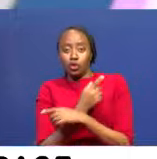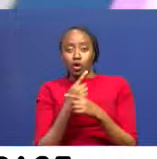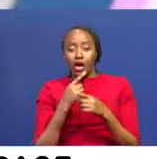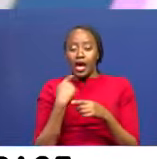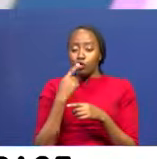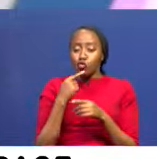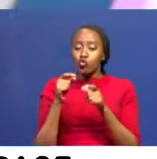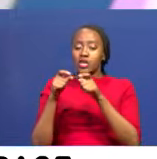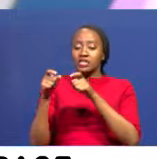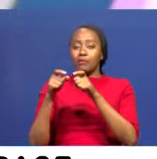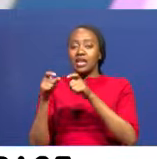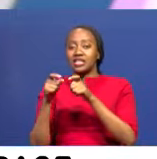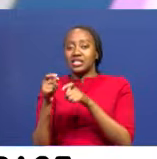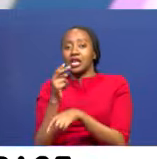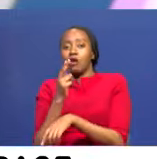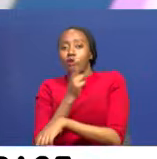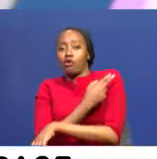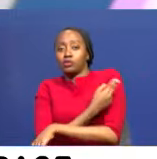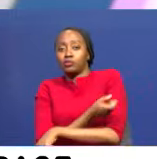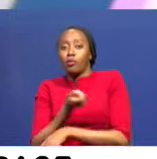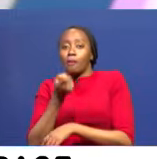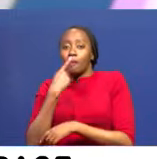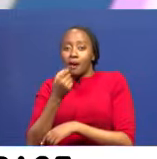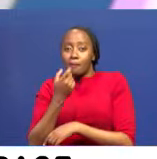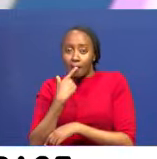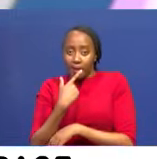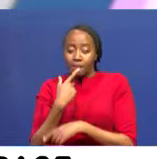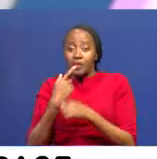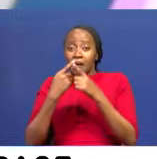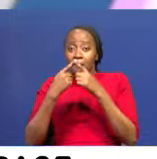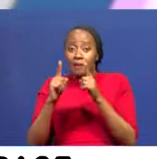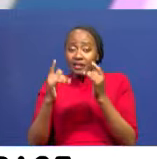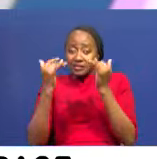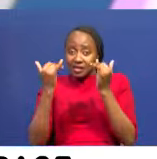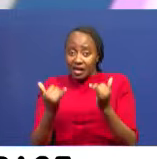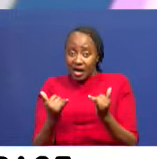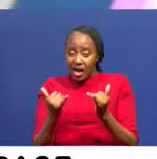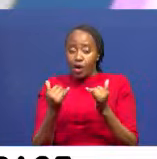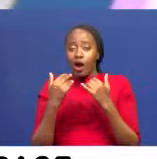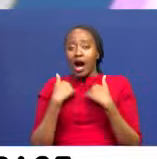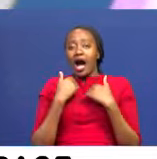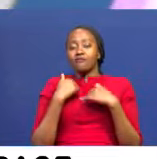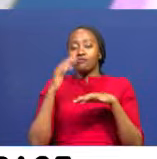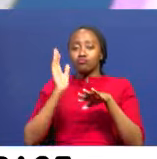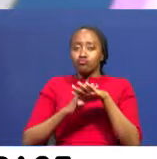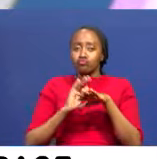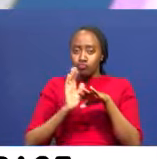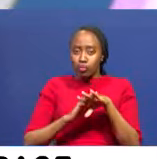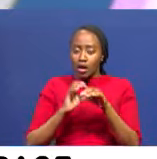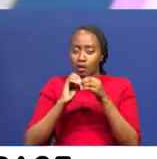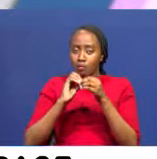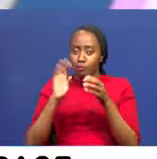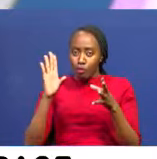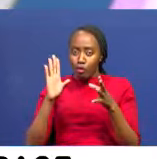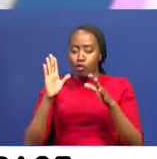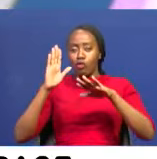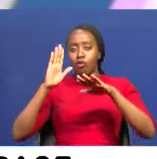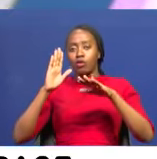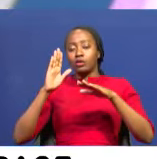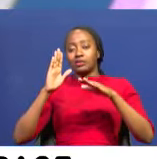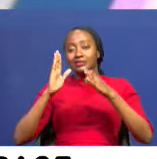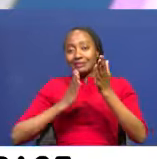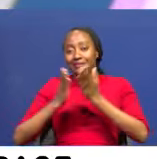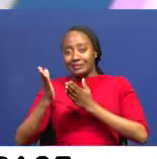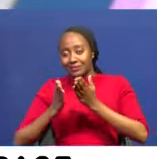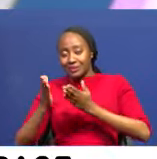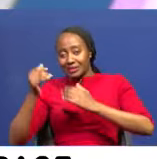and who is managing what they're stocking. Have a more efficient system within that chain, so that now patients